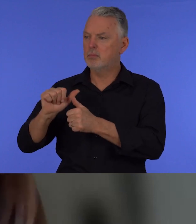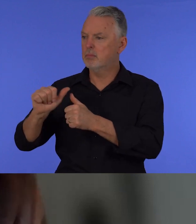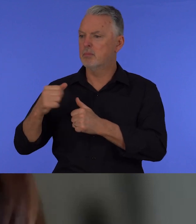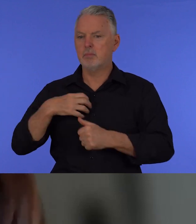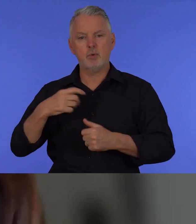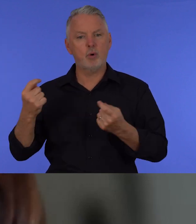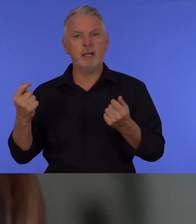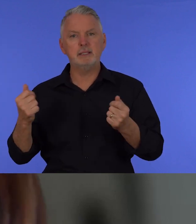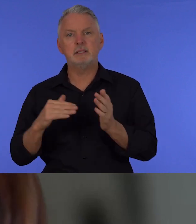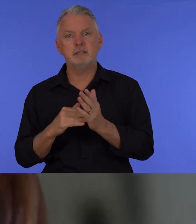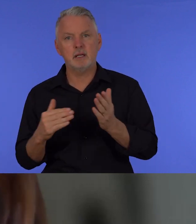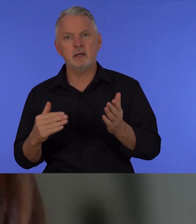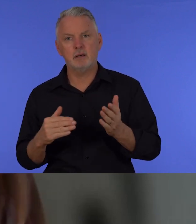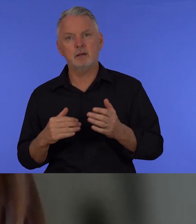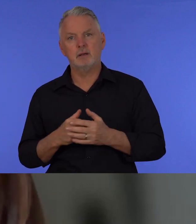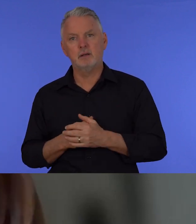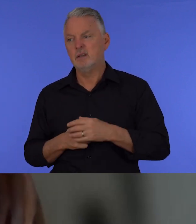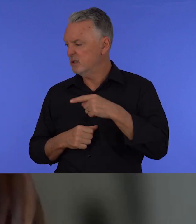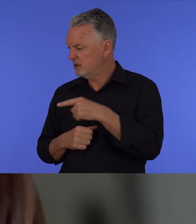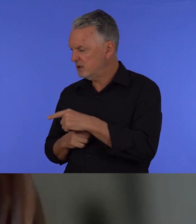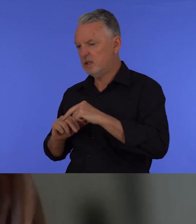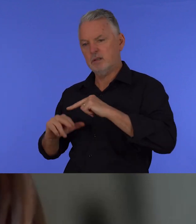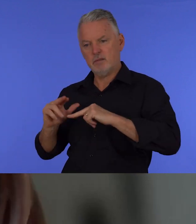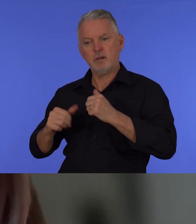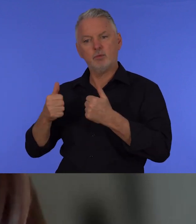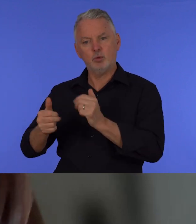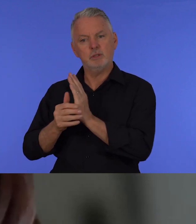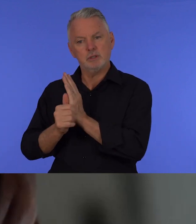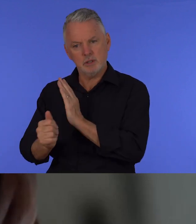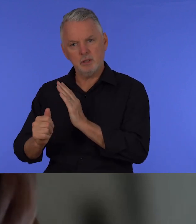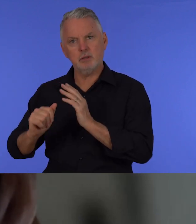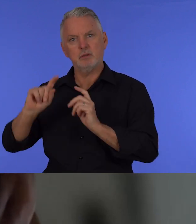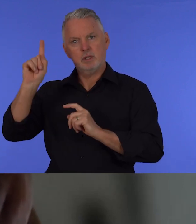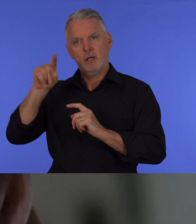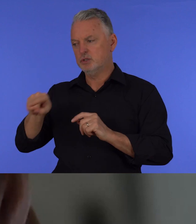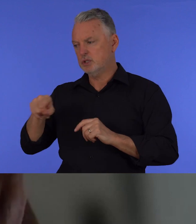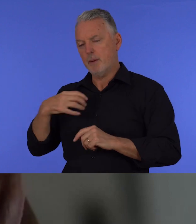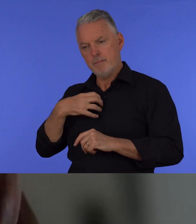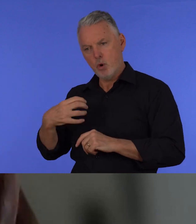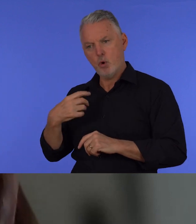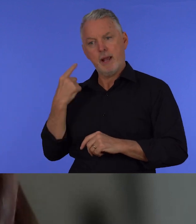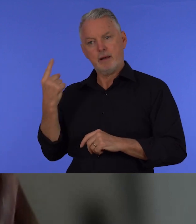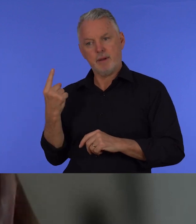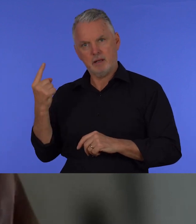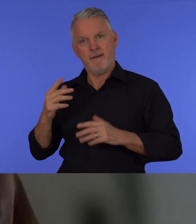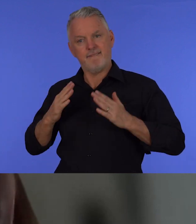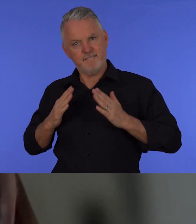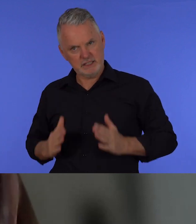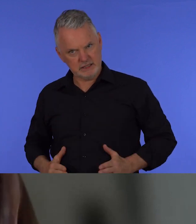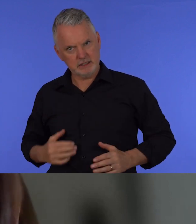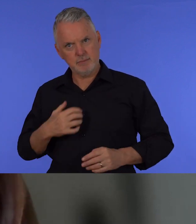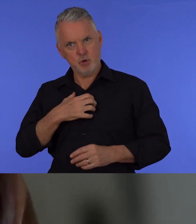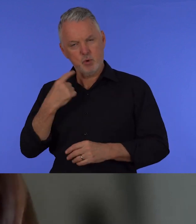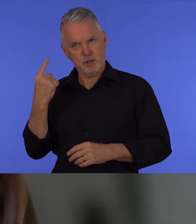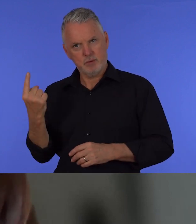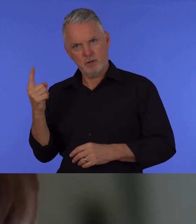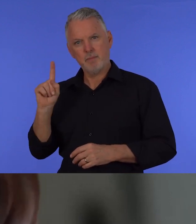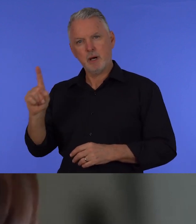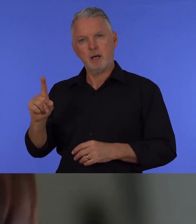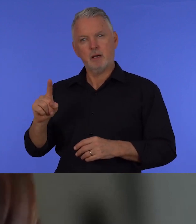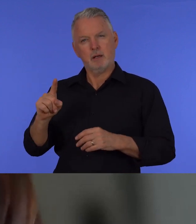have to say it's got a lot easier taking Ari out and about. Obviously she's gained skills, so that helps. So she's more